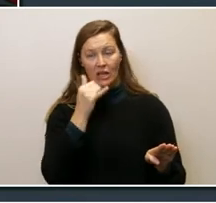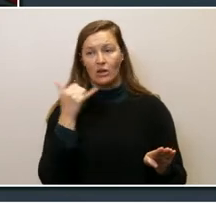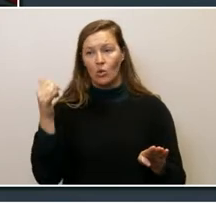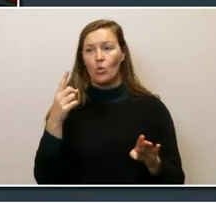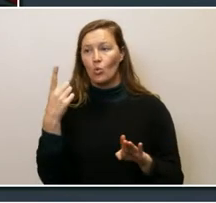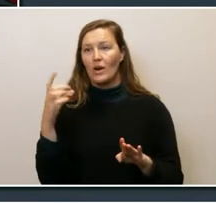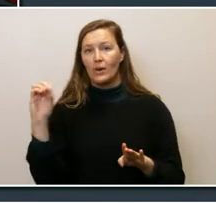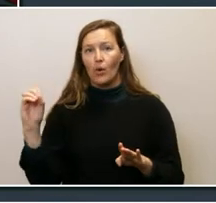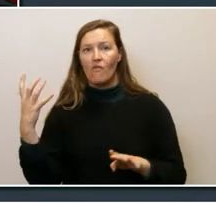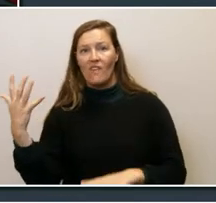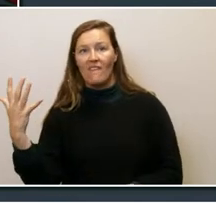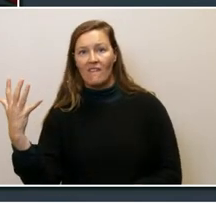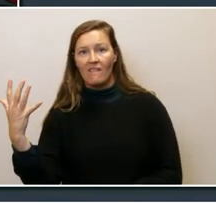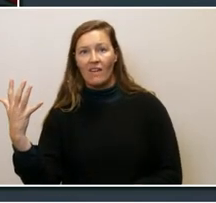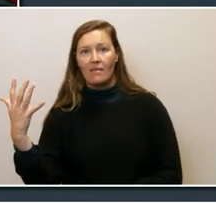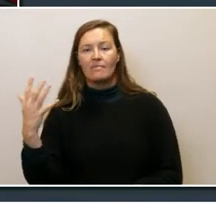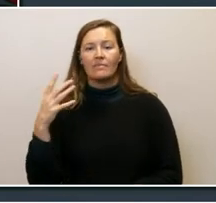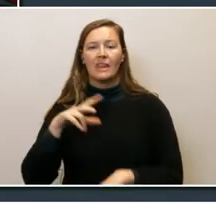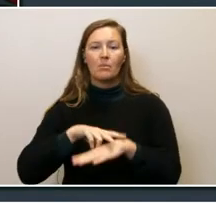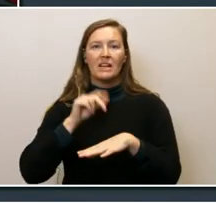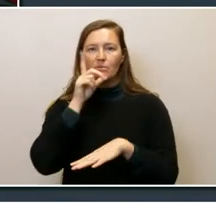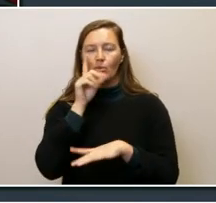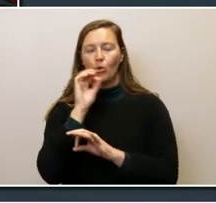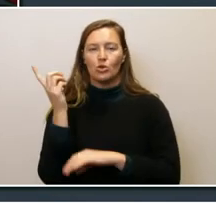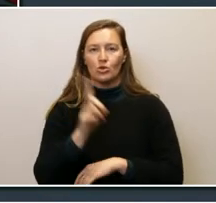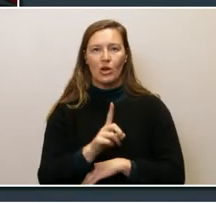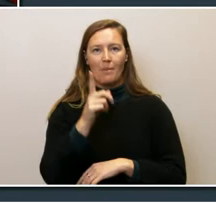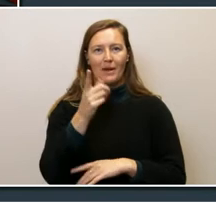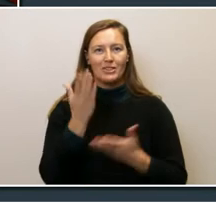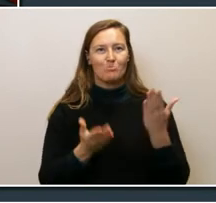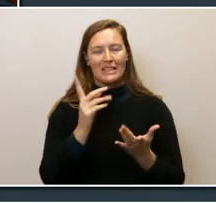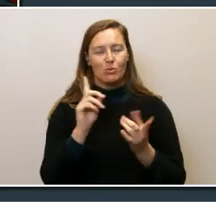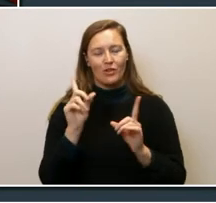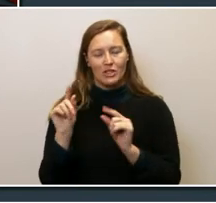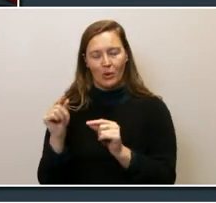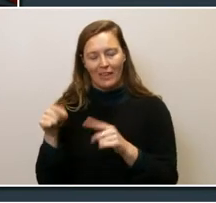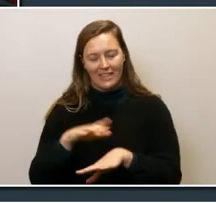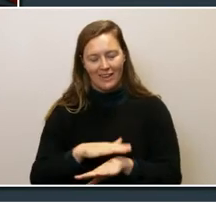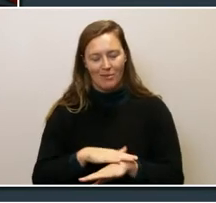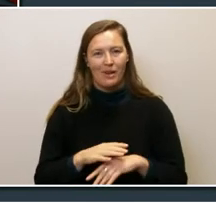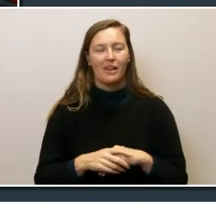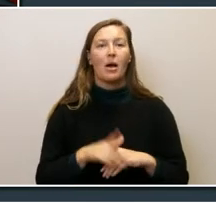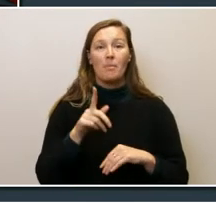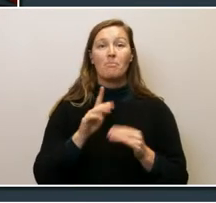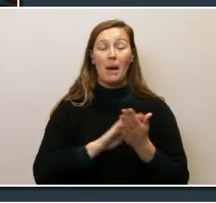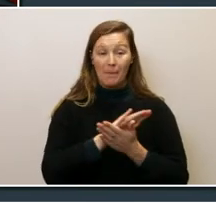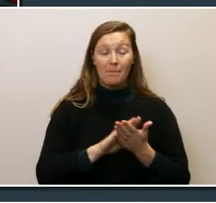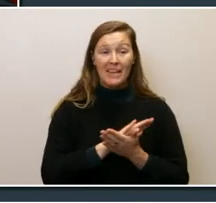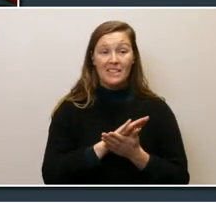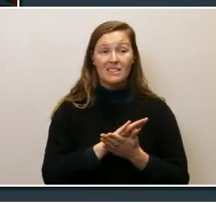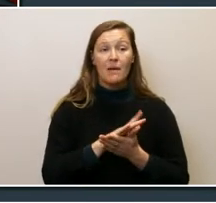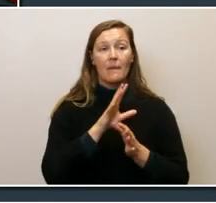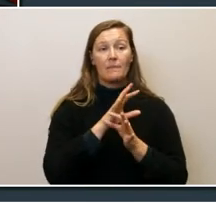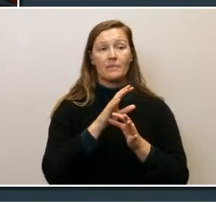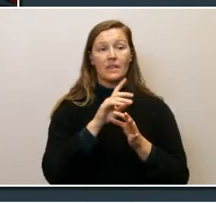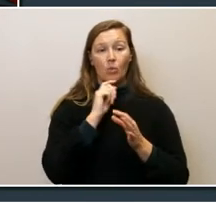then call 10-5. The police, the police probably won't turn up. They may turn up, depends on what they've got. But if you actually send the message that this